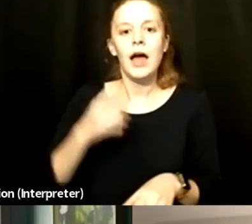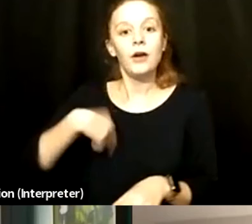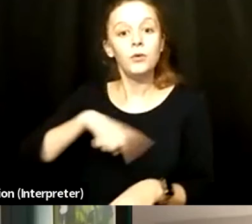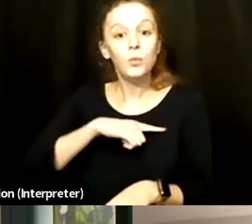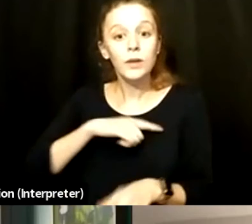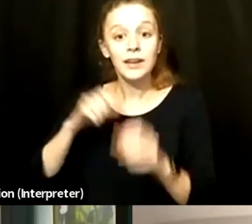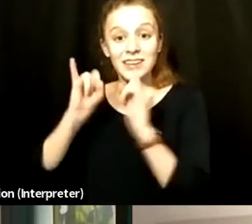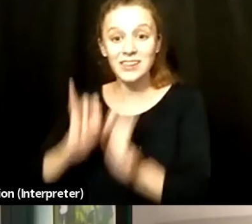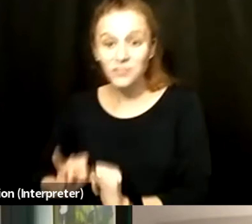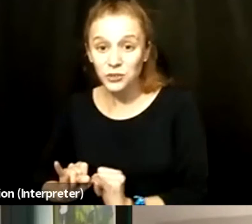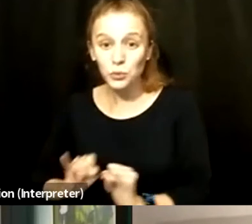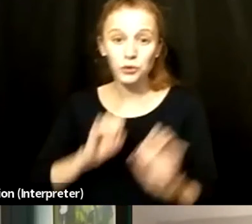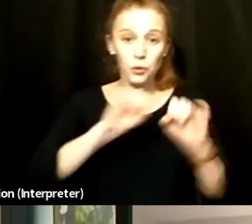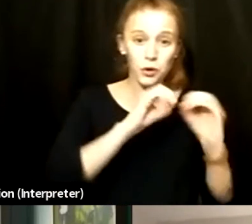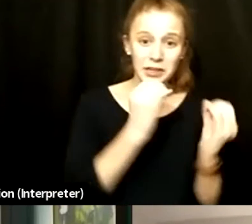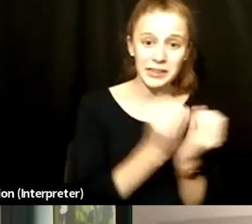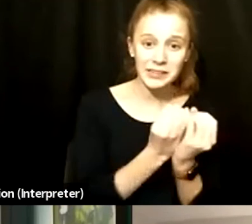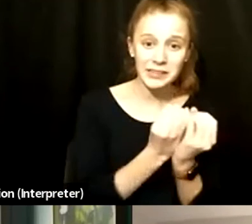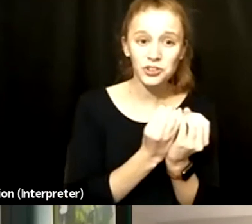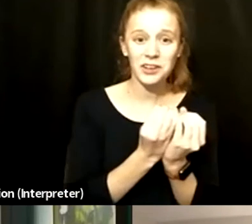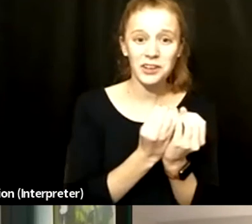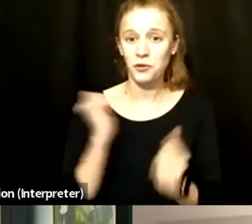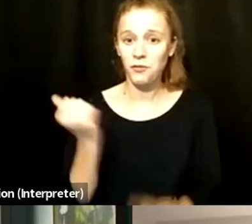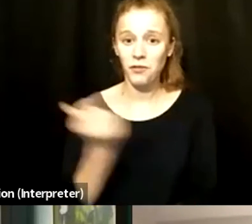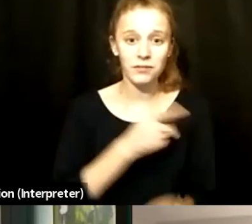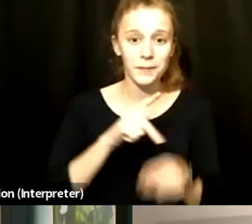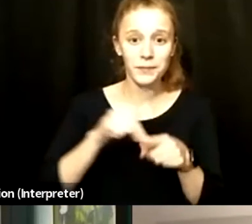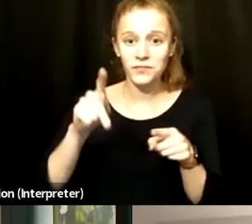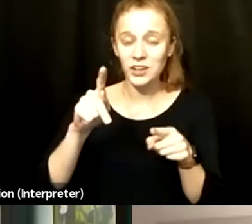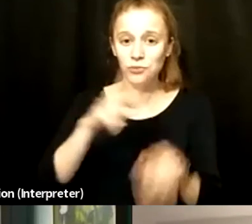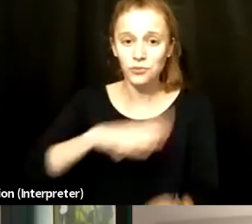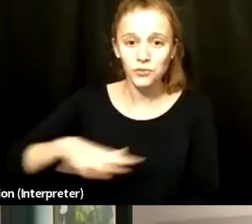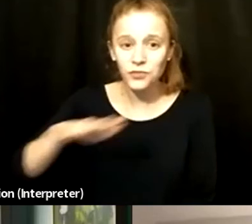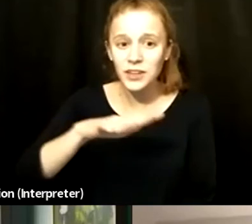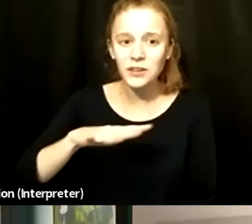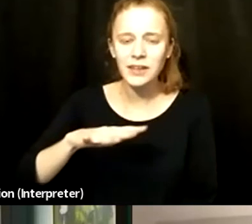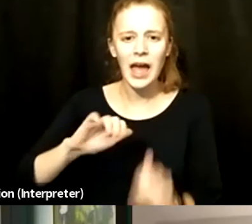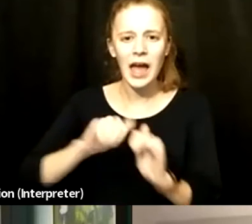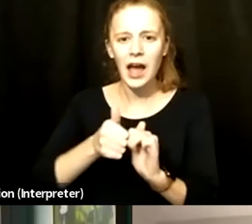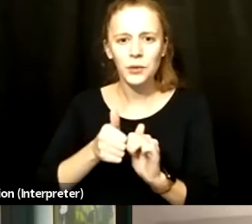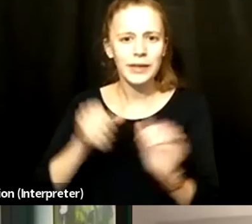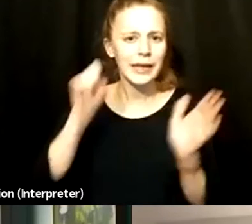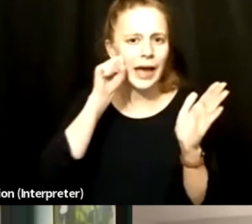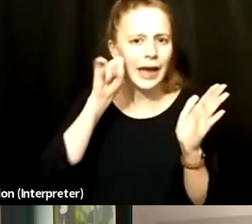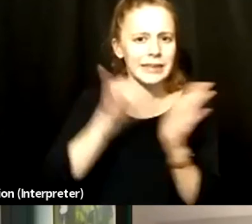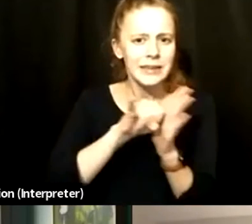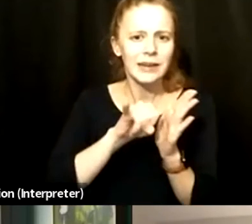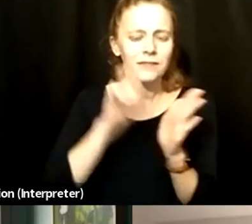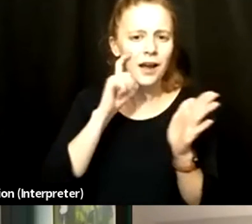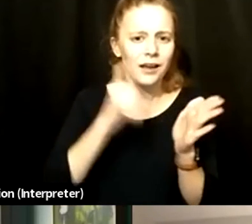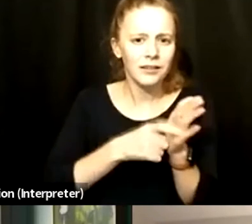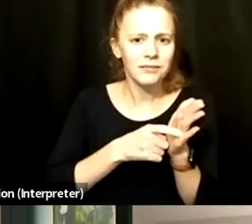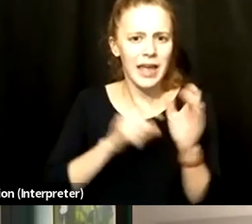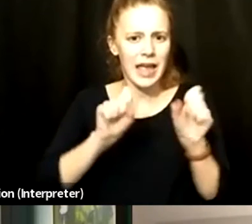professional fields, identify and reduce ableism. So that's kind of my first question. Focusing on